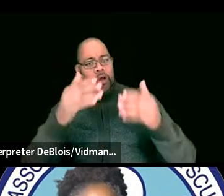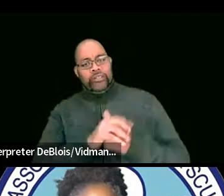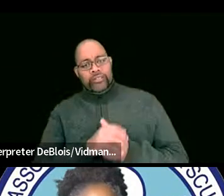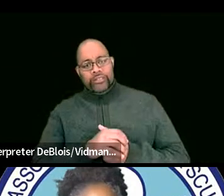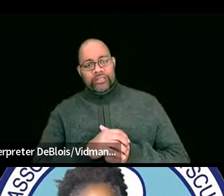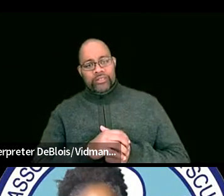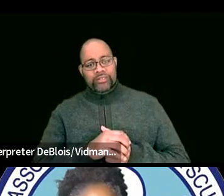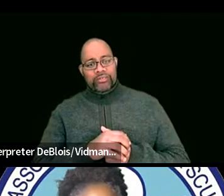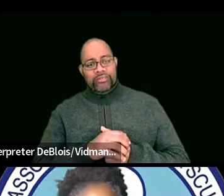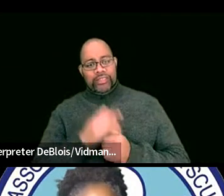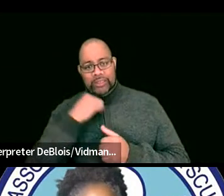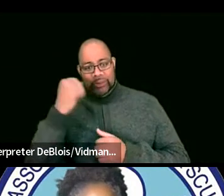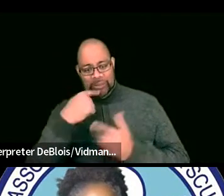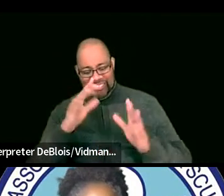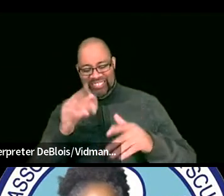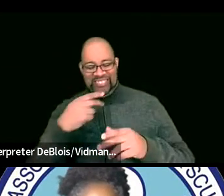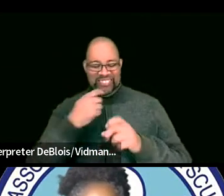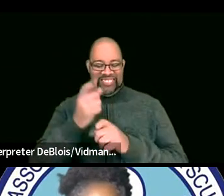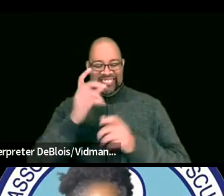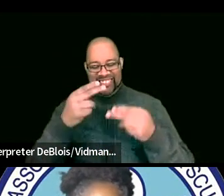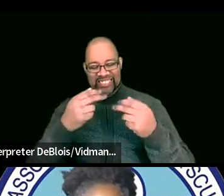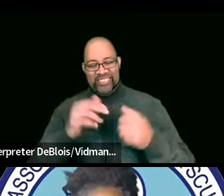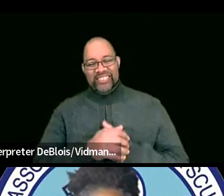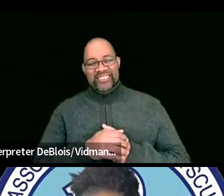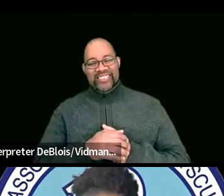don't stab me. And I was like, okay, sure.